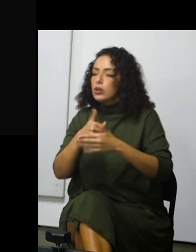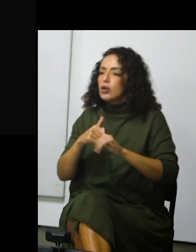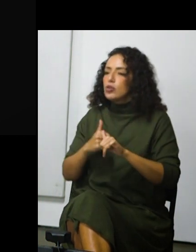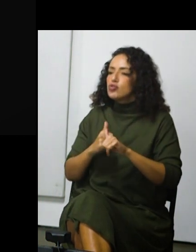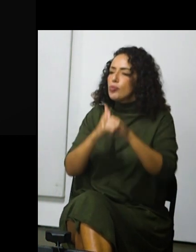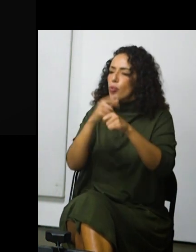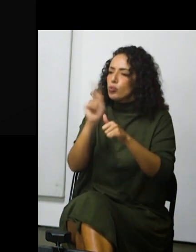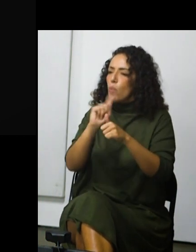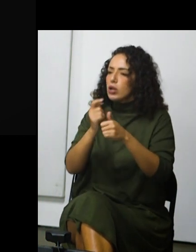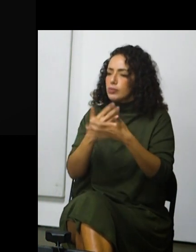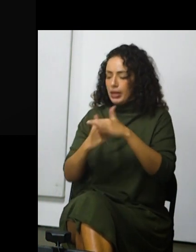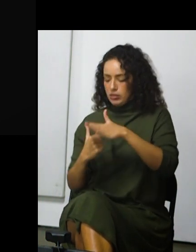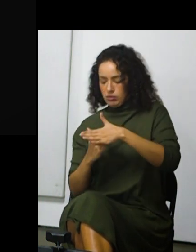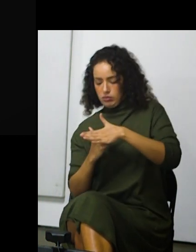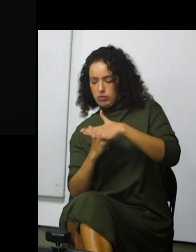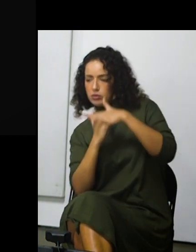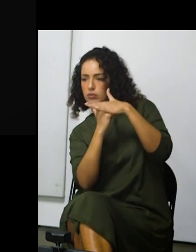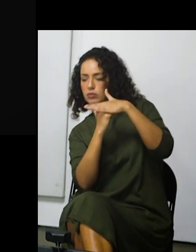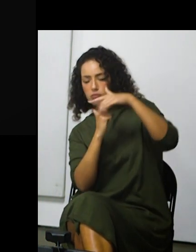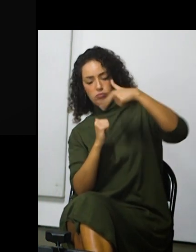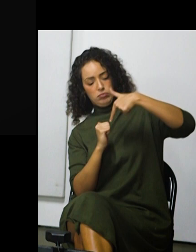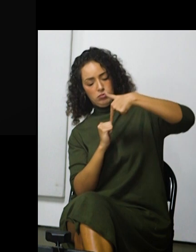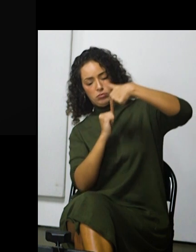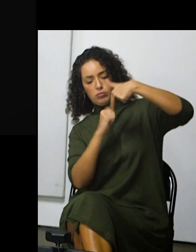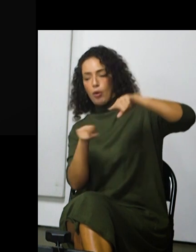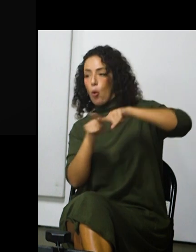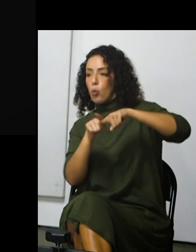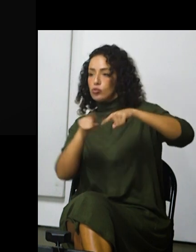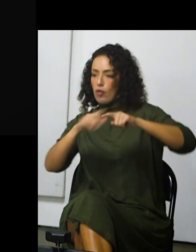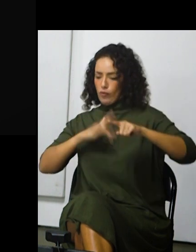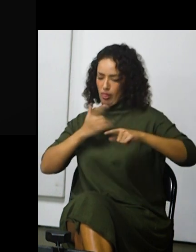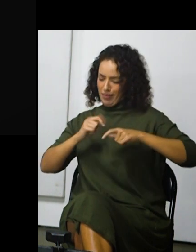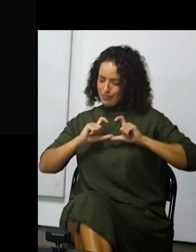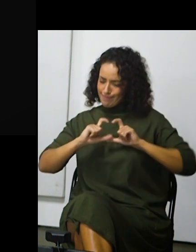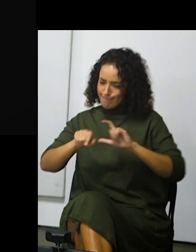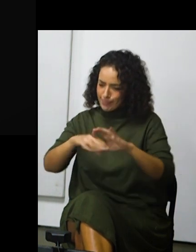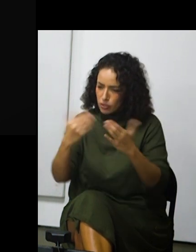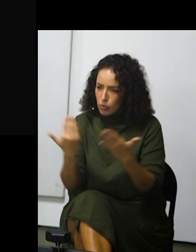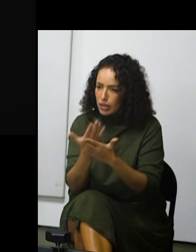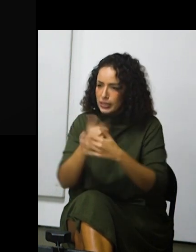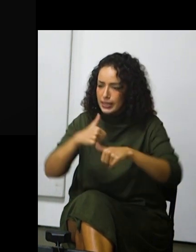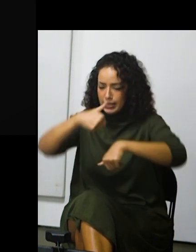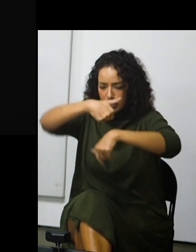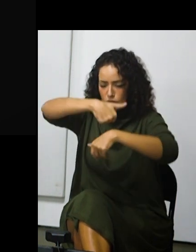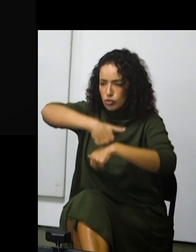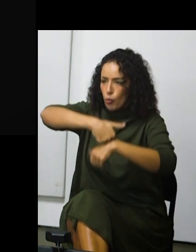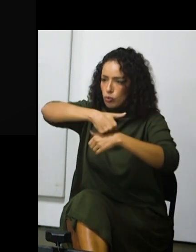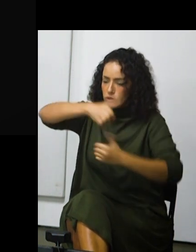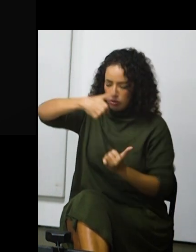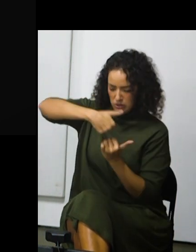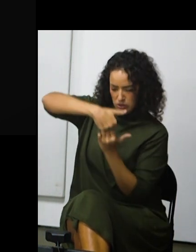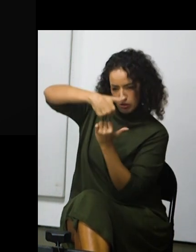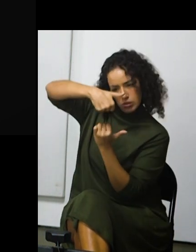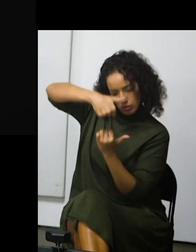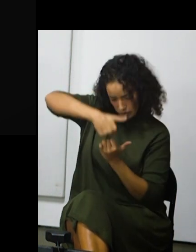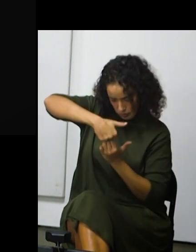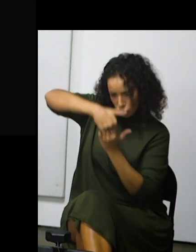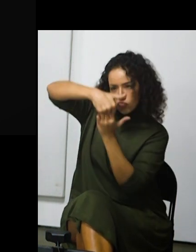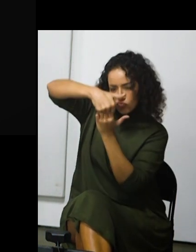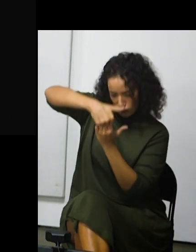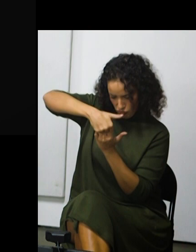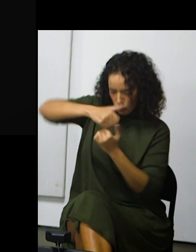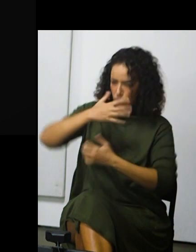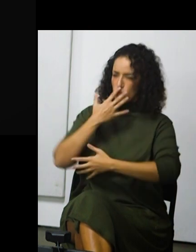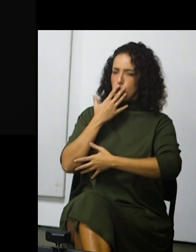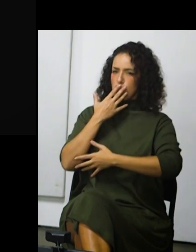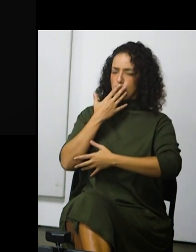to survive in this world, you also need support from above. There's a kind of vertigo in this, a gravitational switcheroo that sends